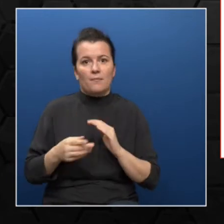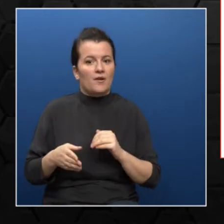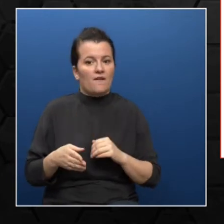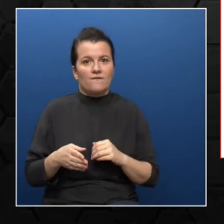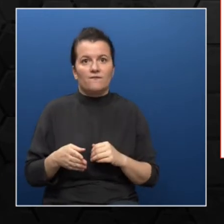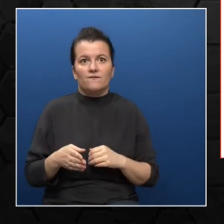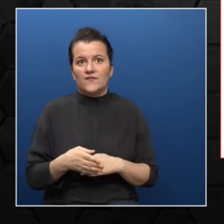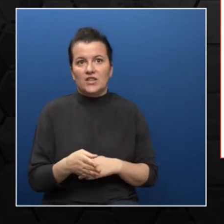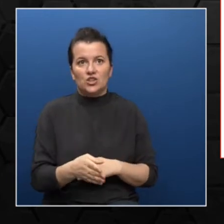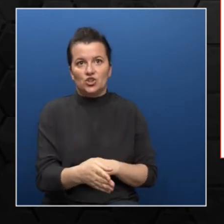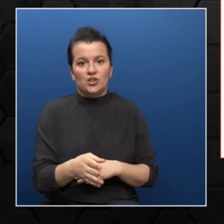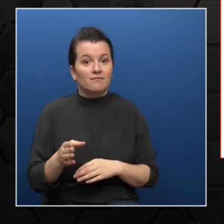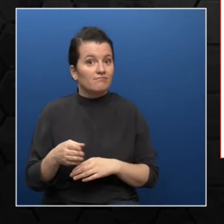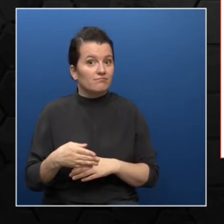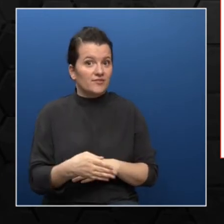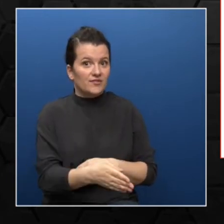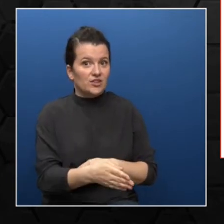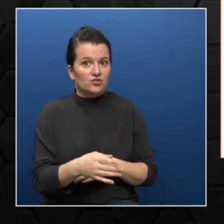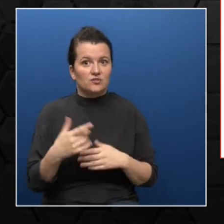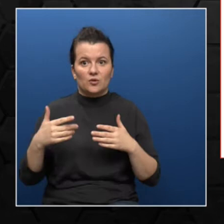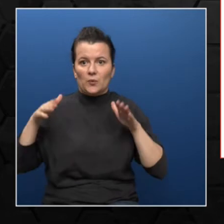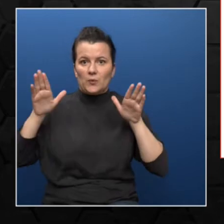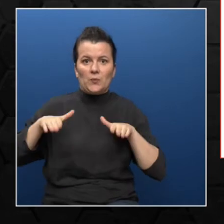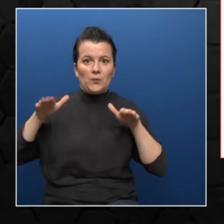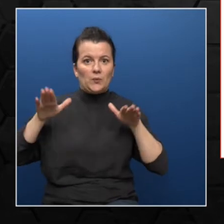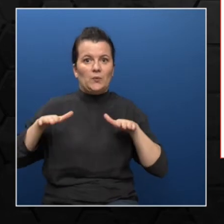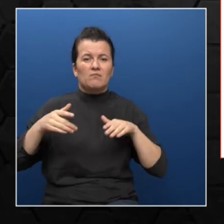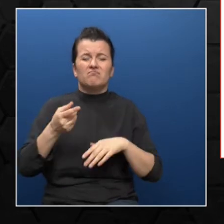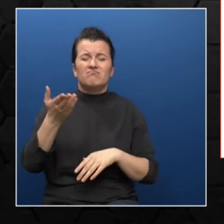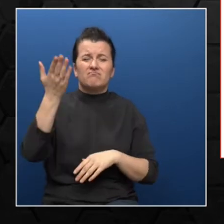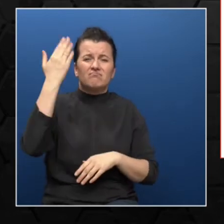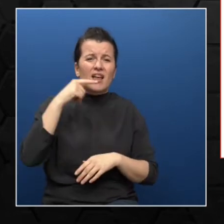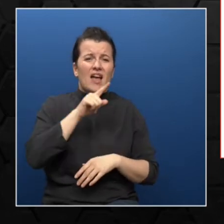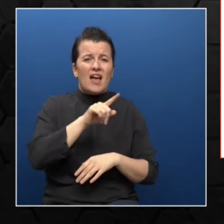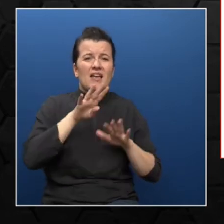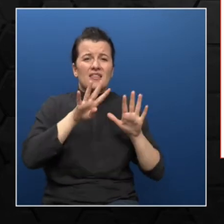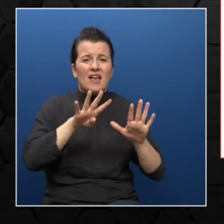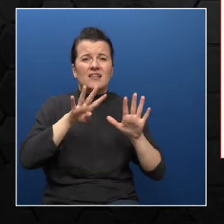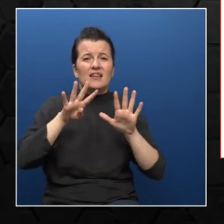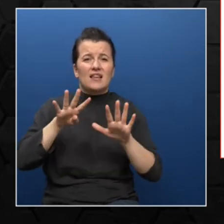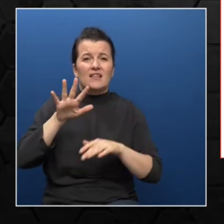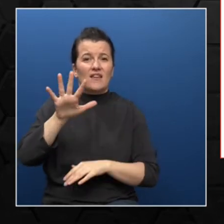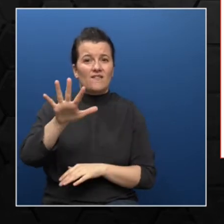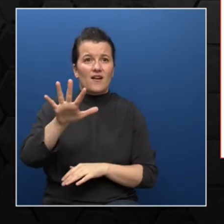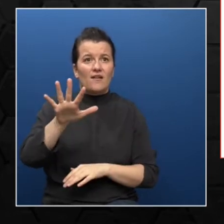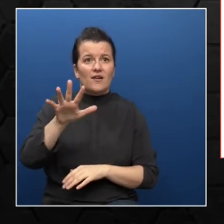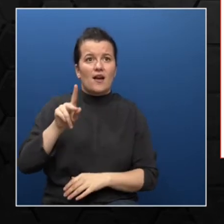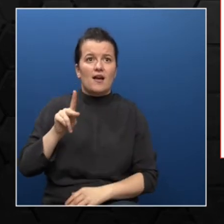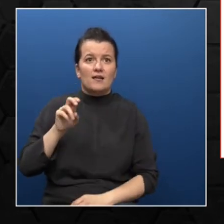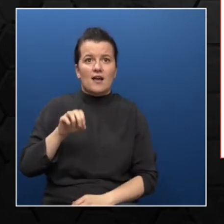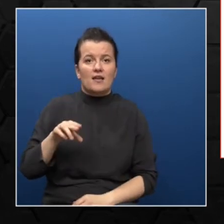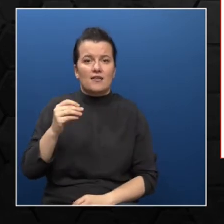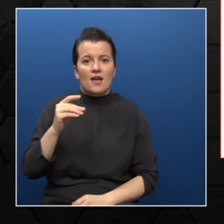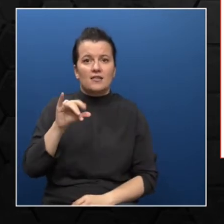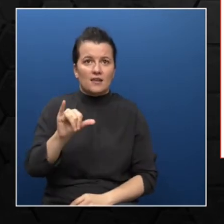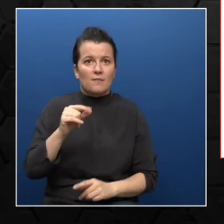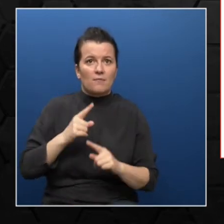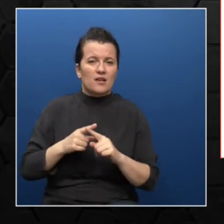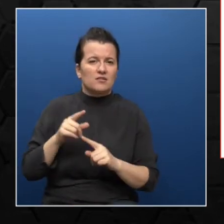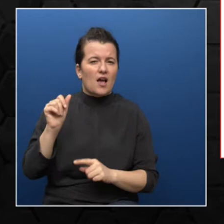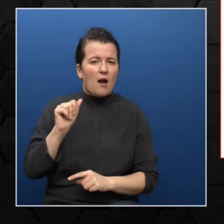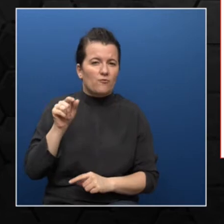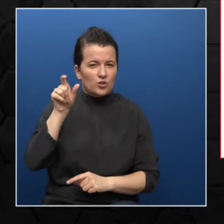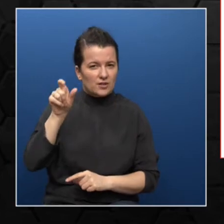and these observations were made in a paper in 1995 by Kennedy and Eberhart. So they made